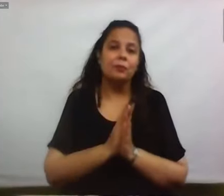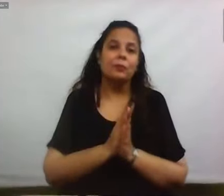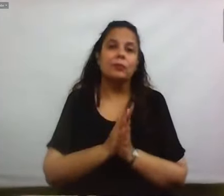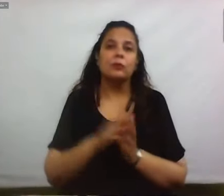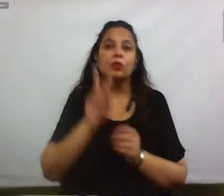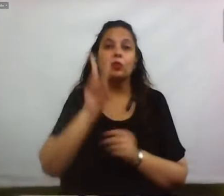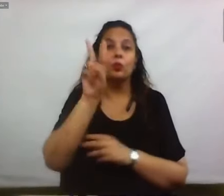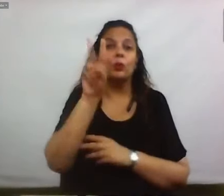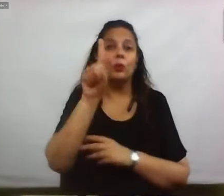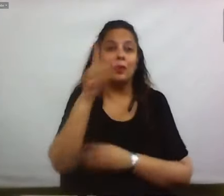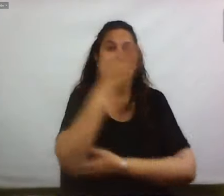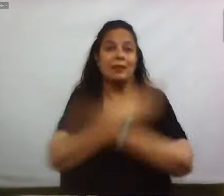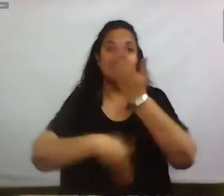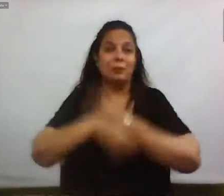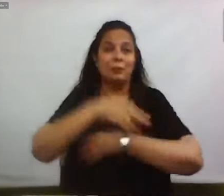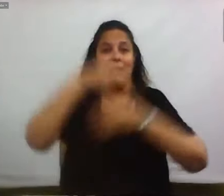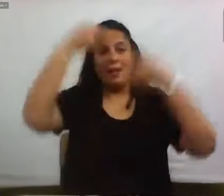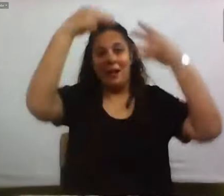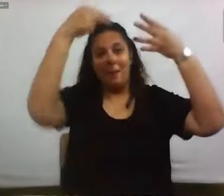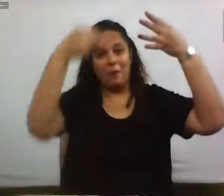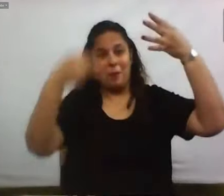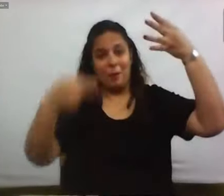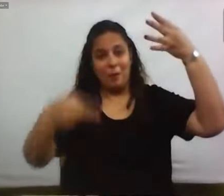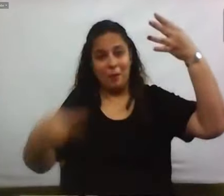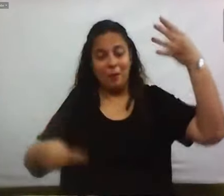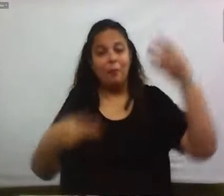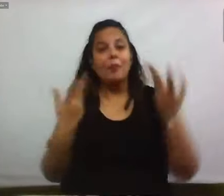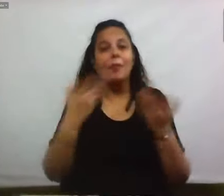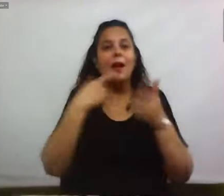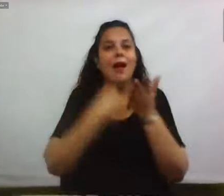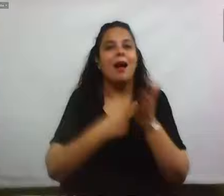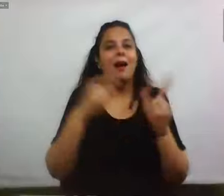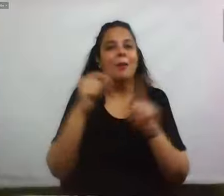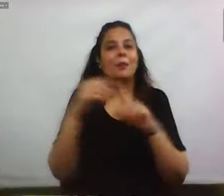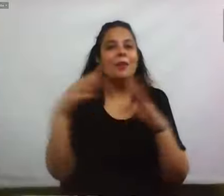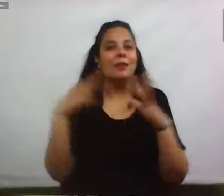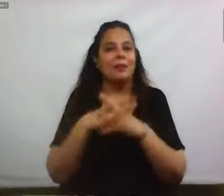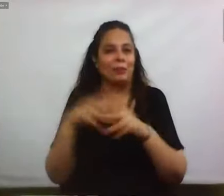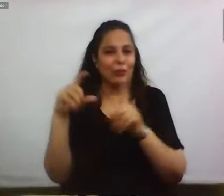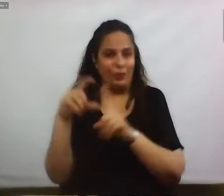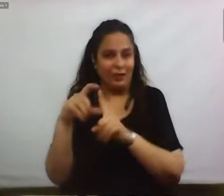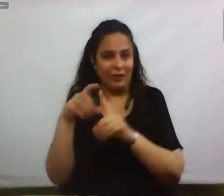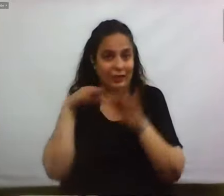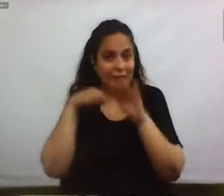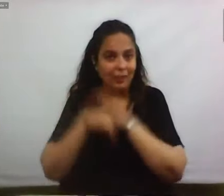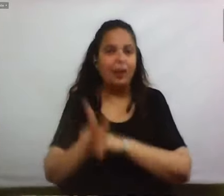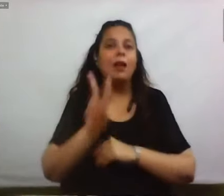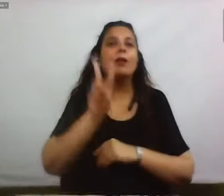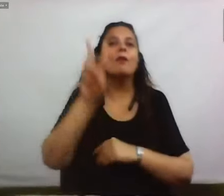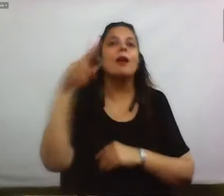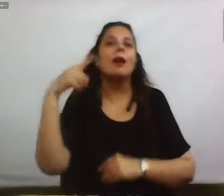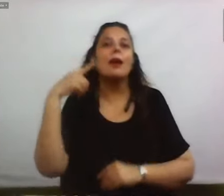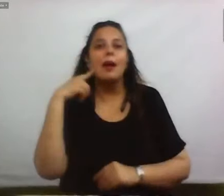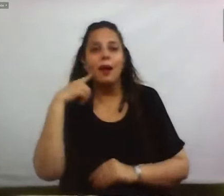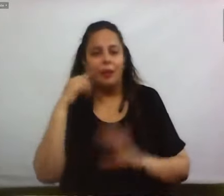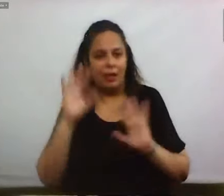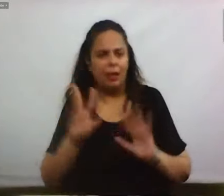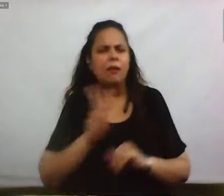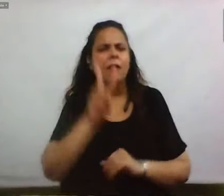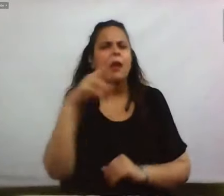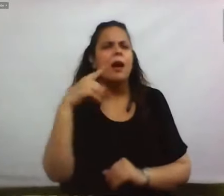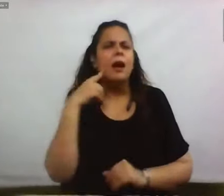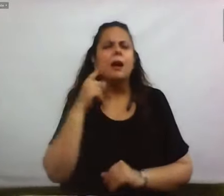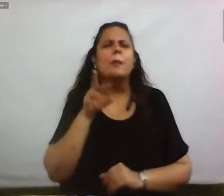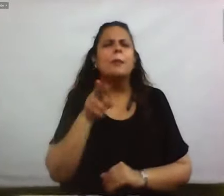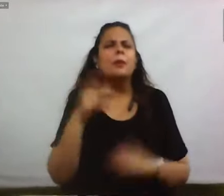of disabilities under the RPDW Act. I'm just giving you a quick look at this definition, where they